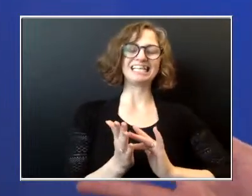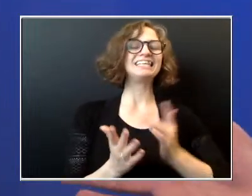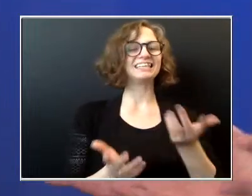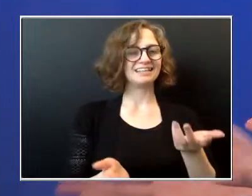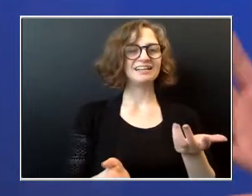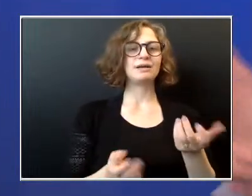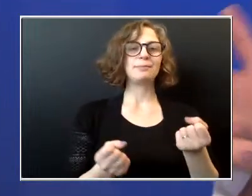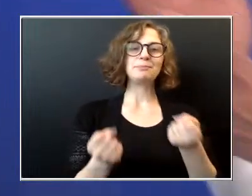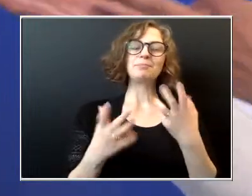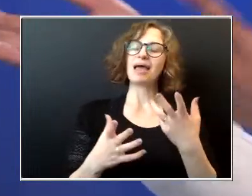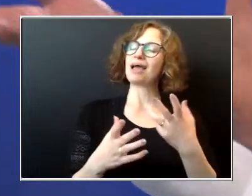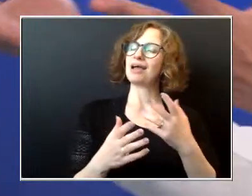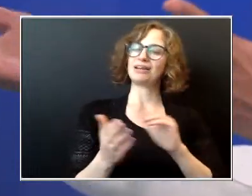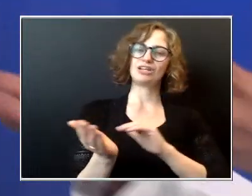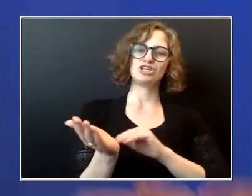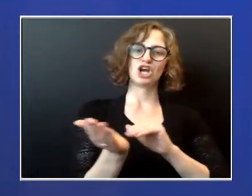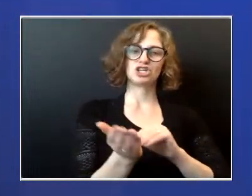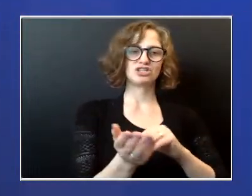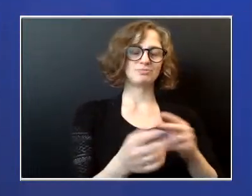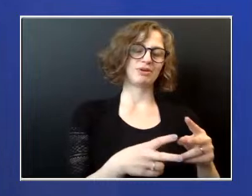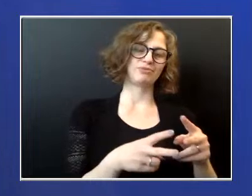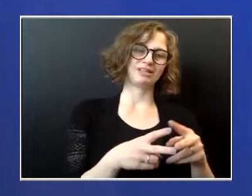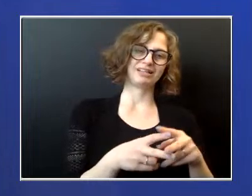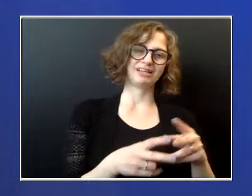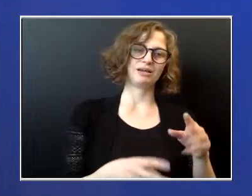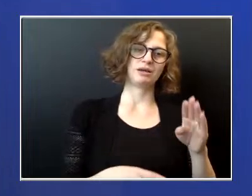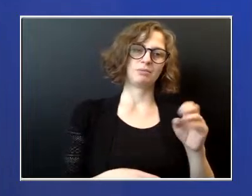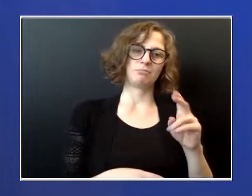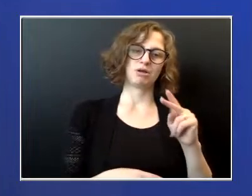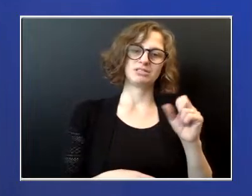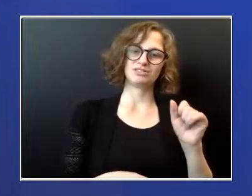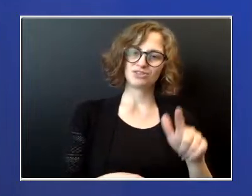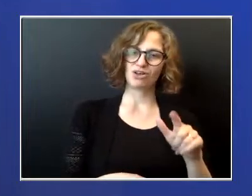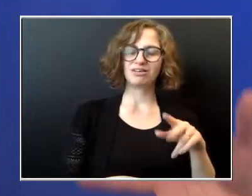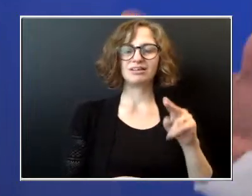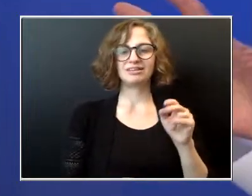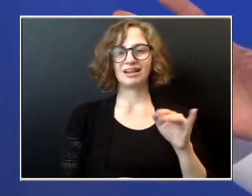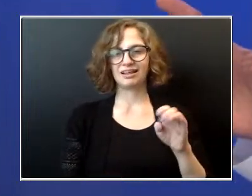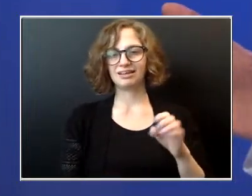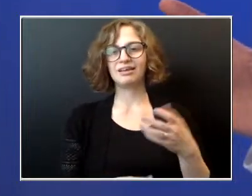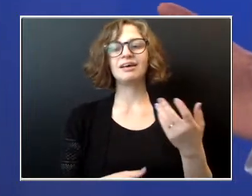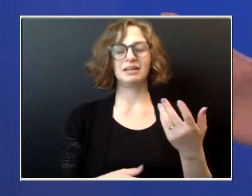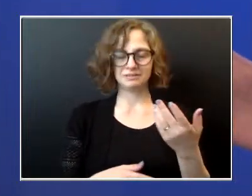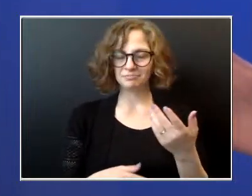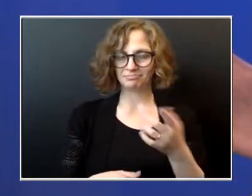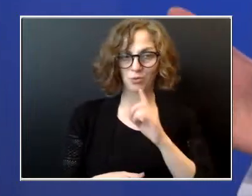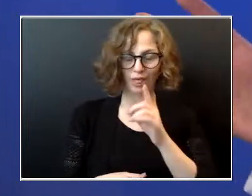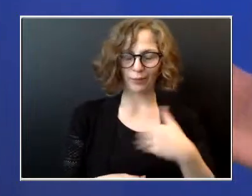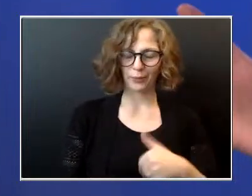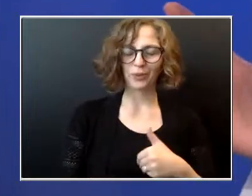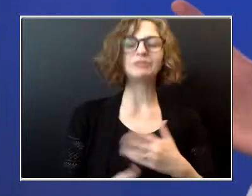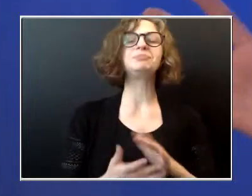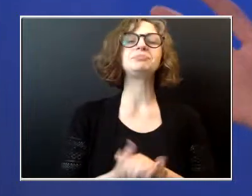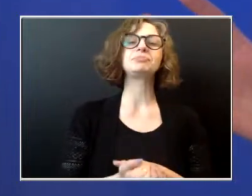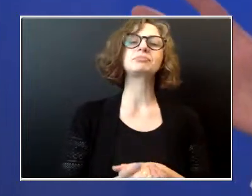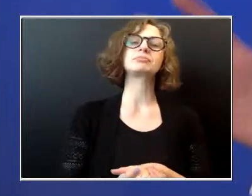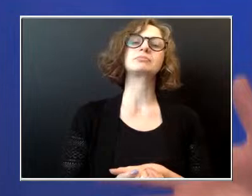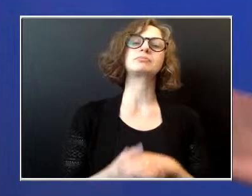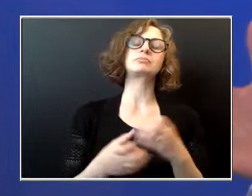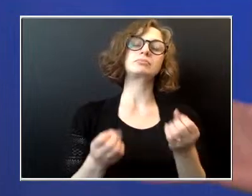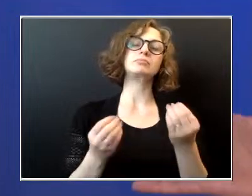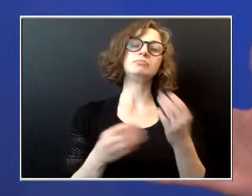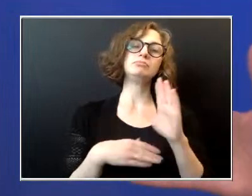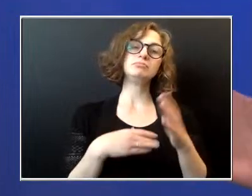providers that Dr. Bonsall, the ones that we've already mentioned on the tumor board. So we're trying, so there's going to be, over the next few months,